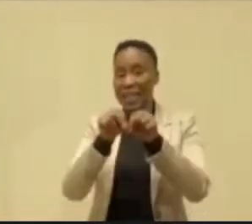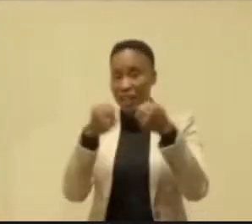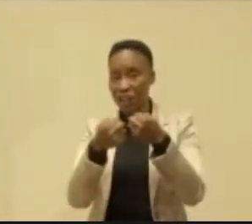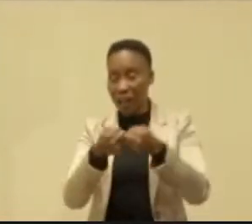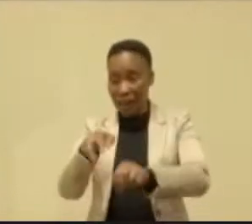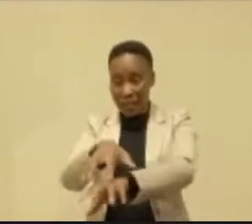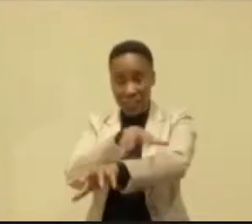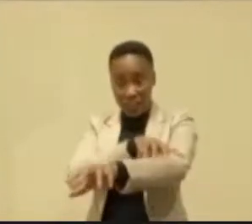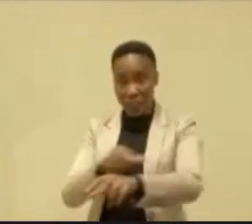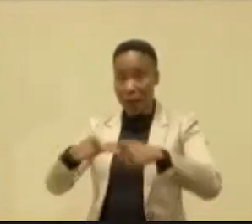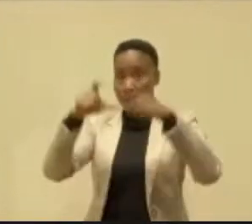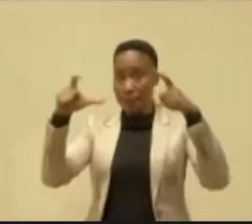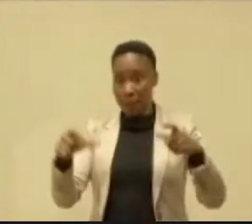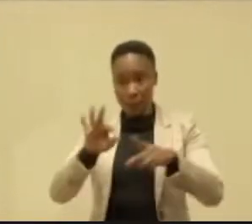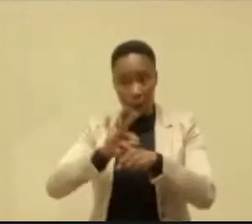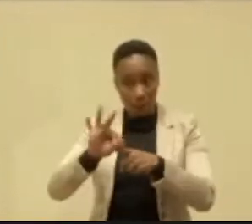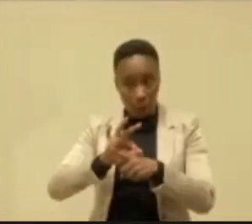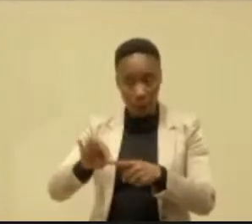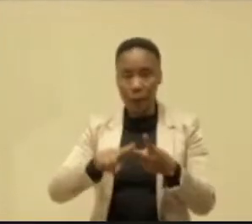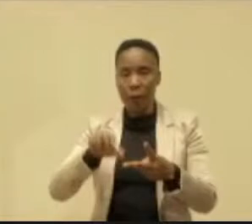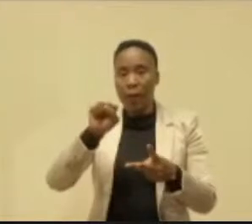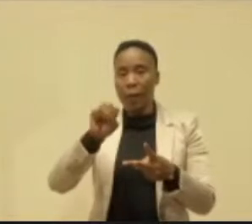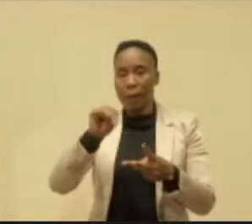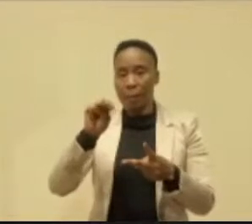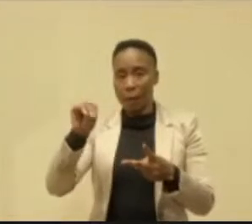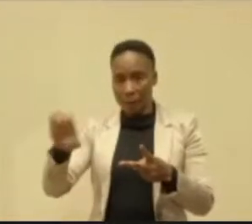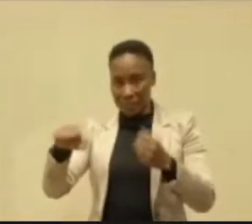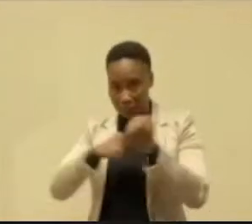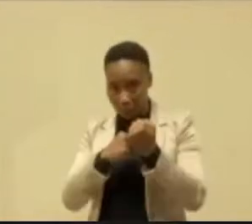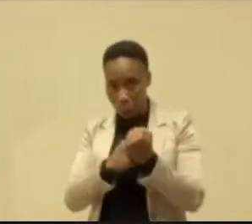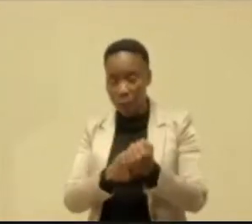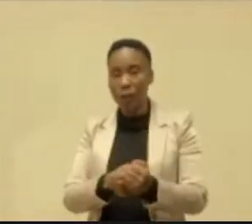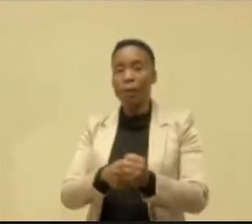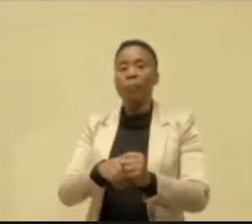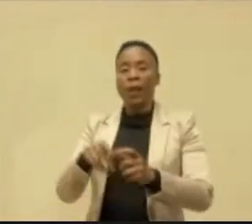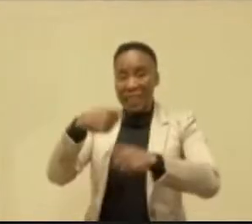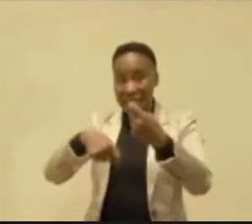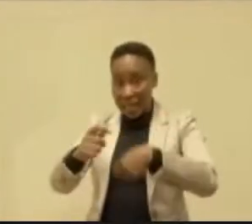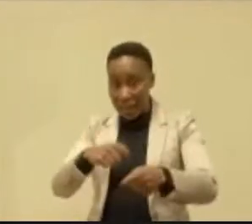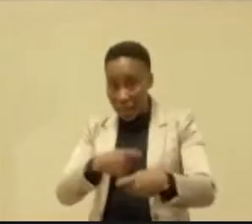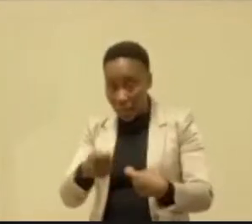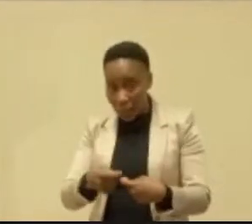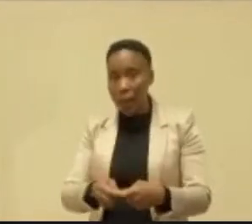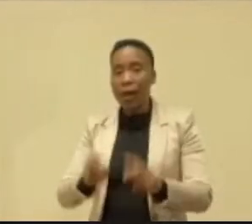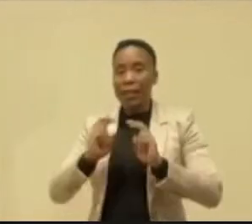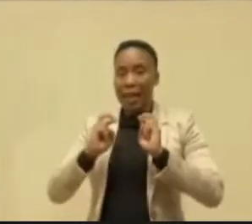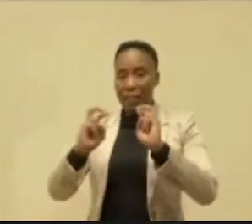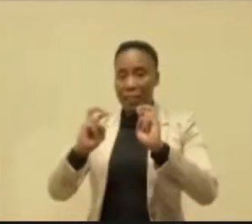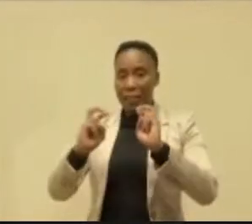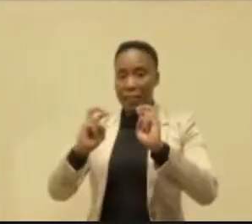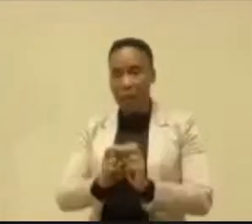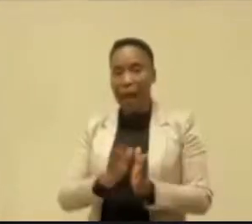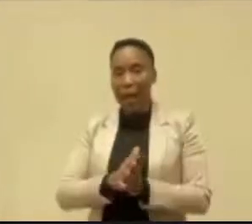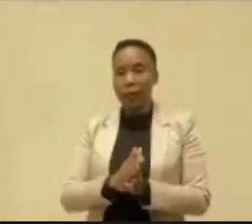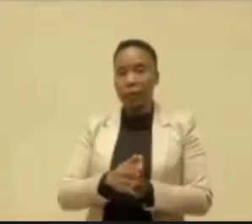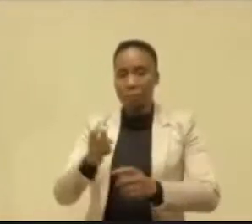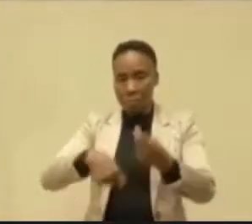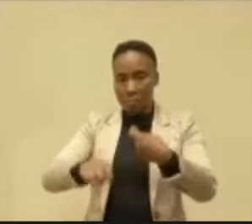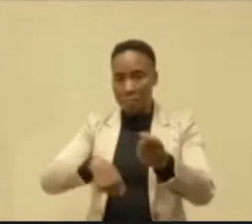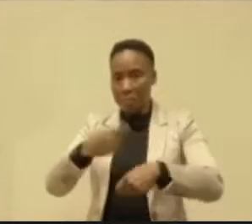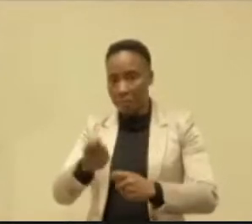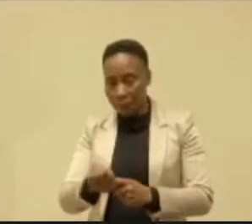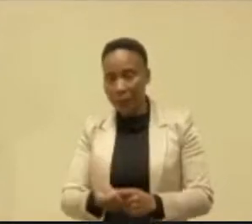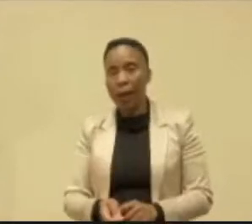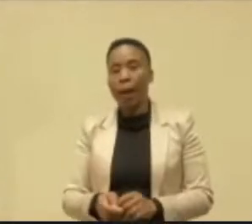plan sma support retail transport and logistics mining and mineral